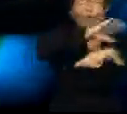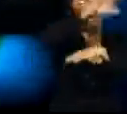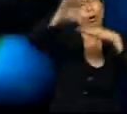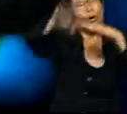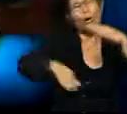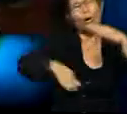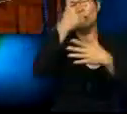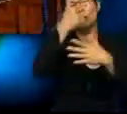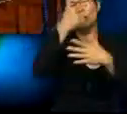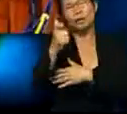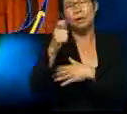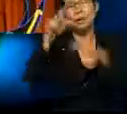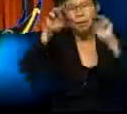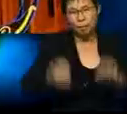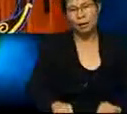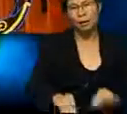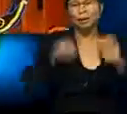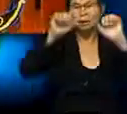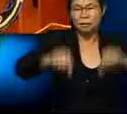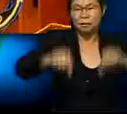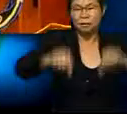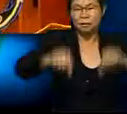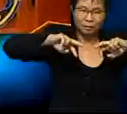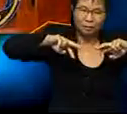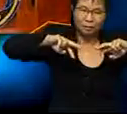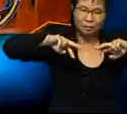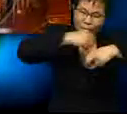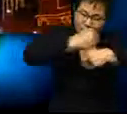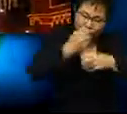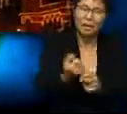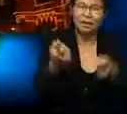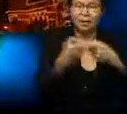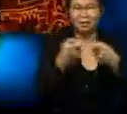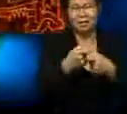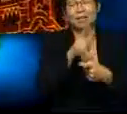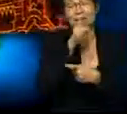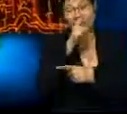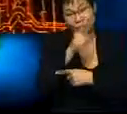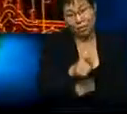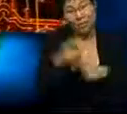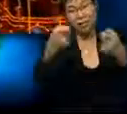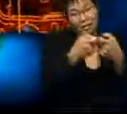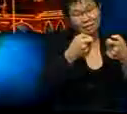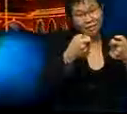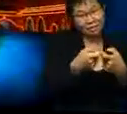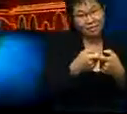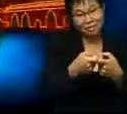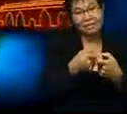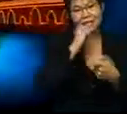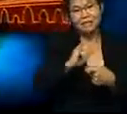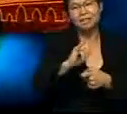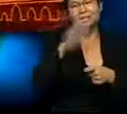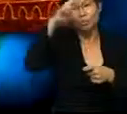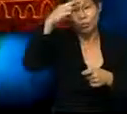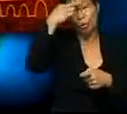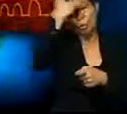all because man is able to generate electricity. In fact, electricity is the